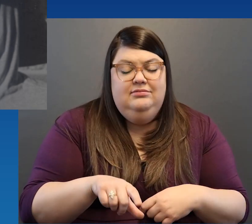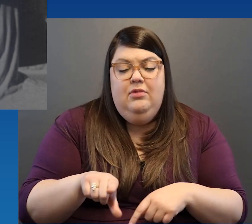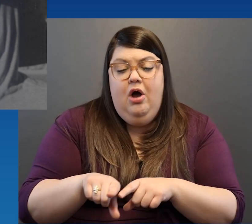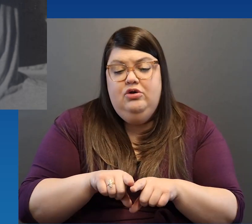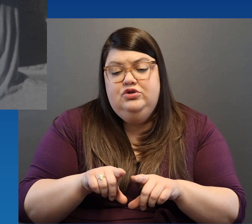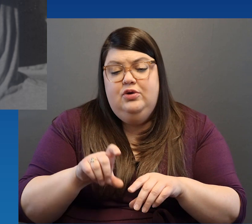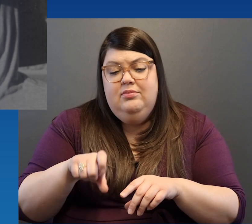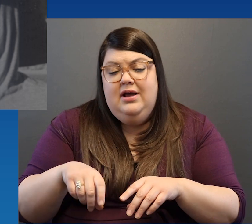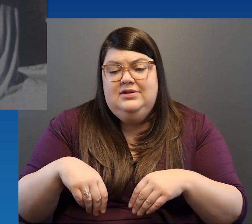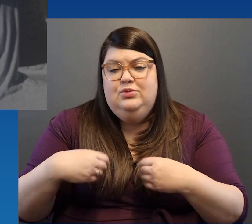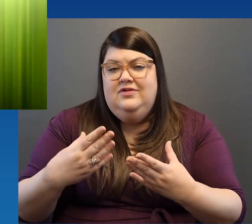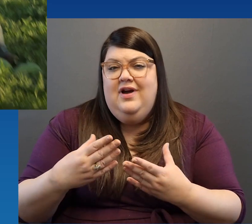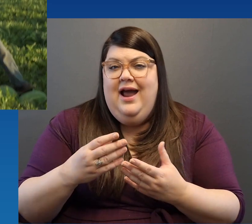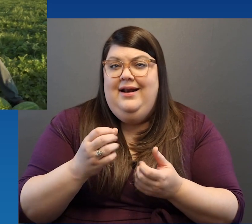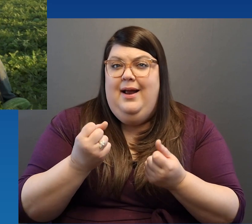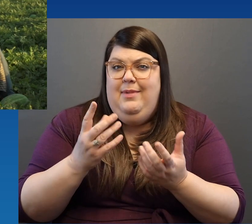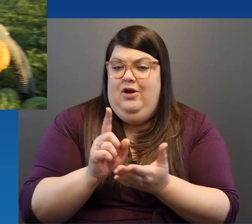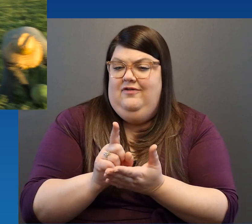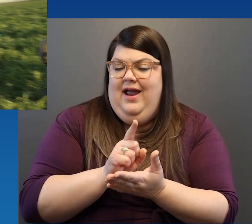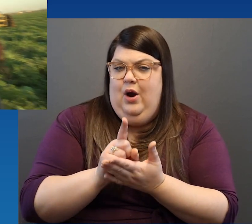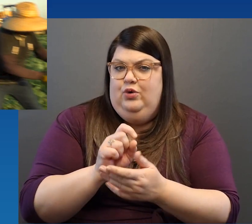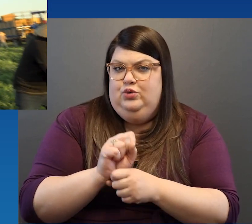the employee, if asked.